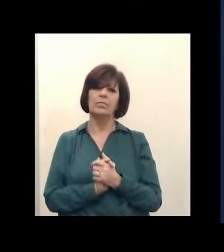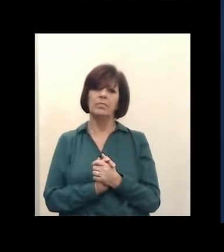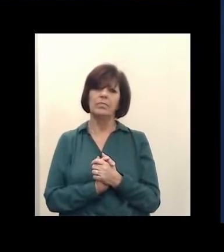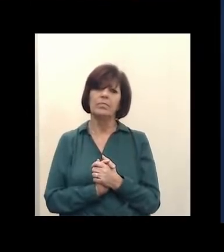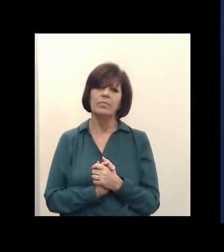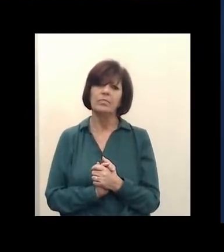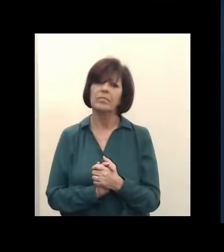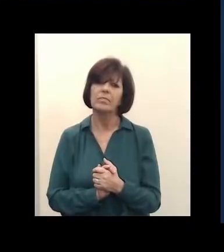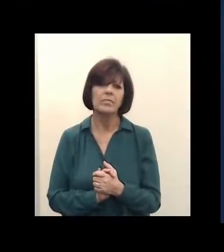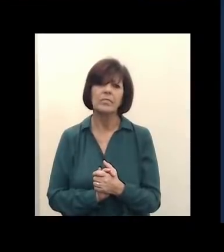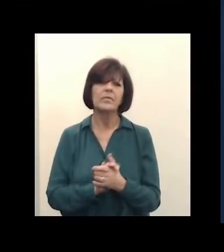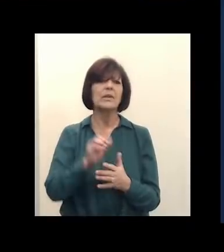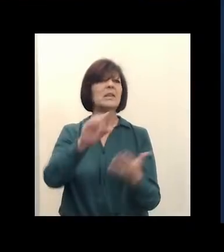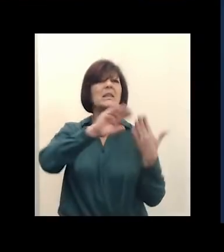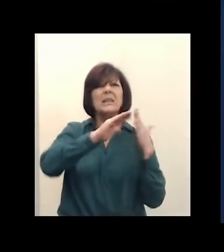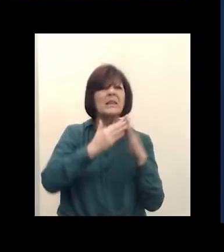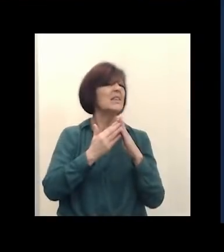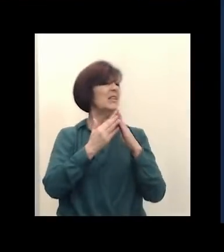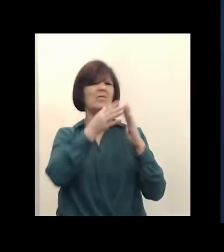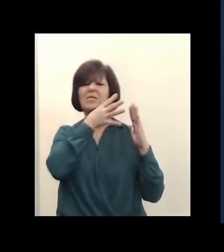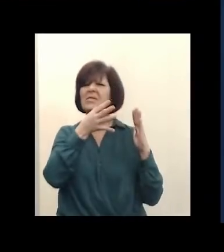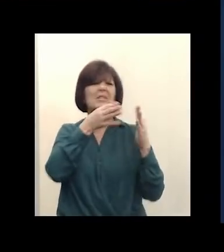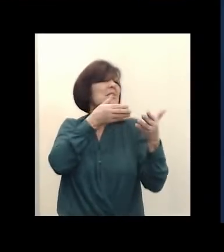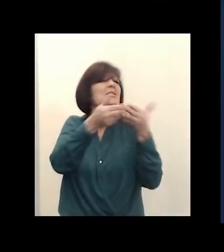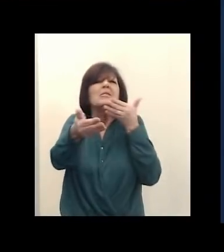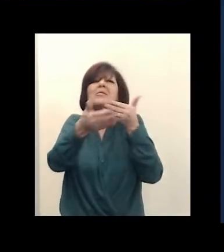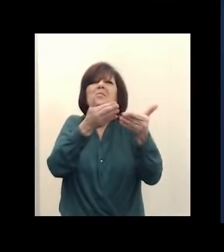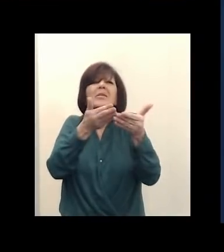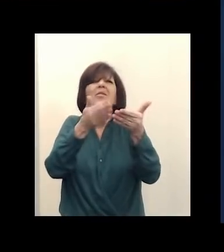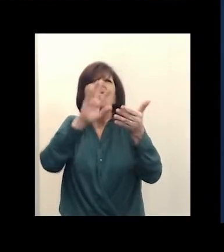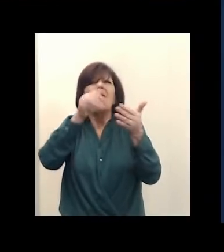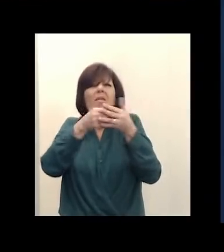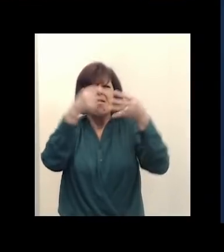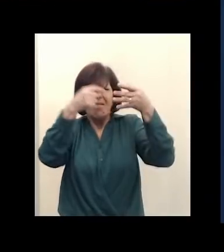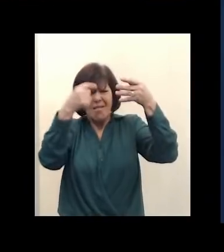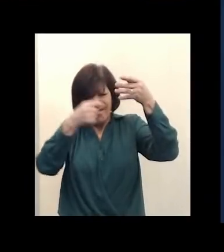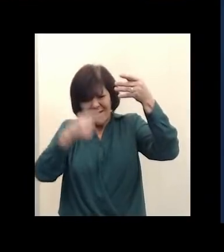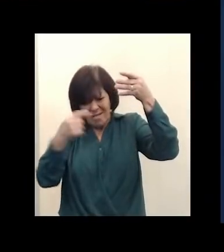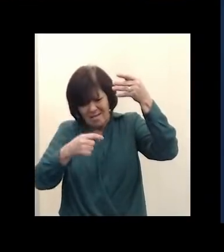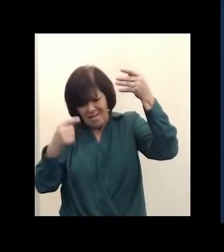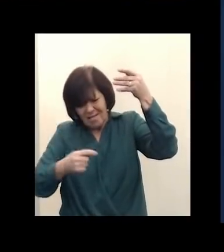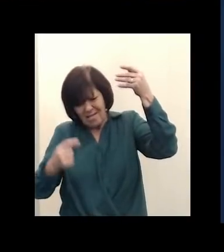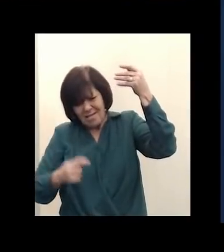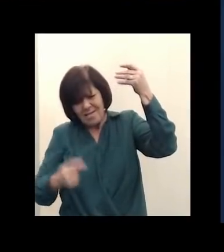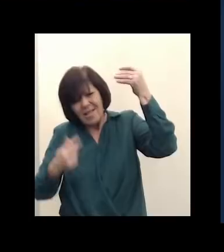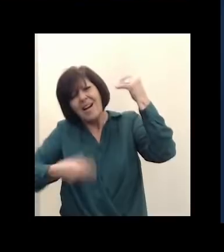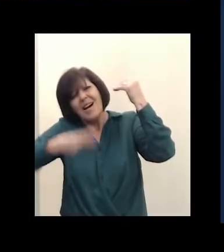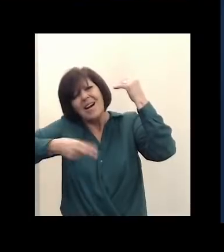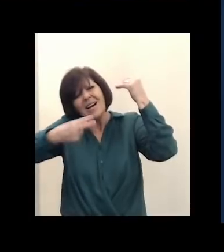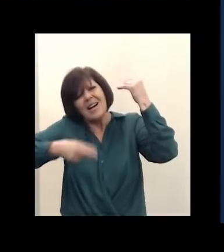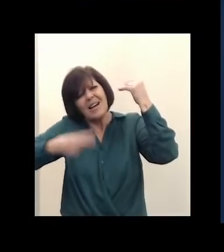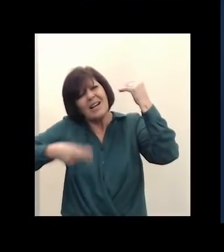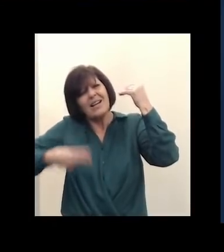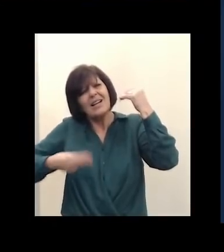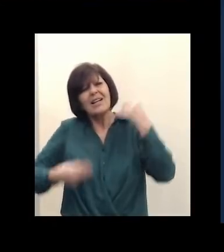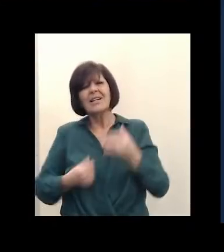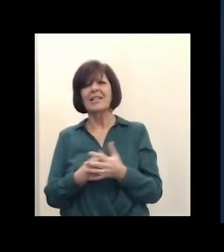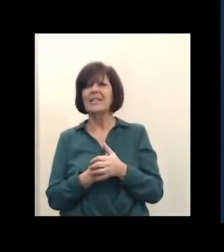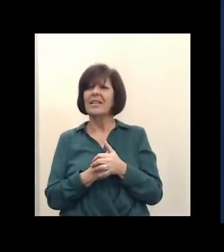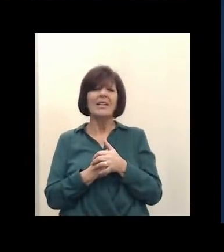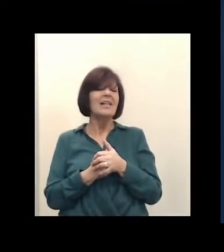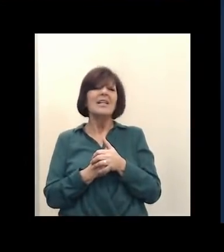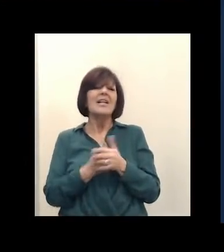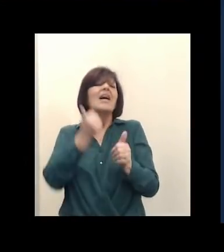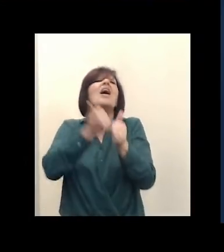rural, city, rural, suburb, suburb, rural, rural, suburb, suburb, city, city. So it's